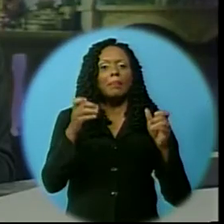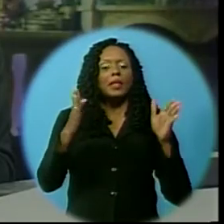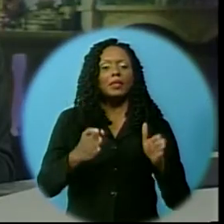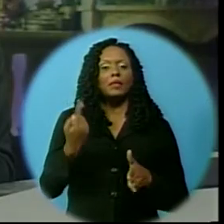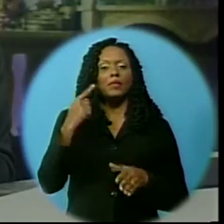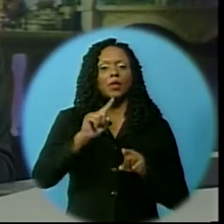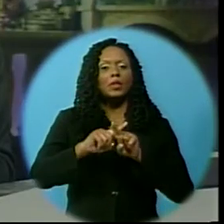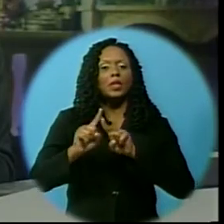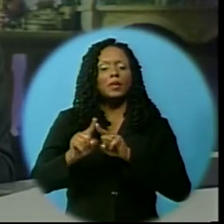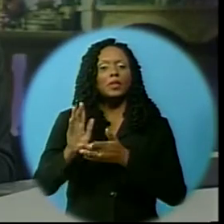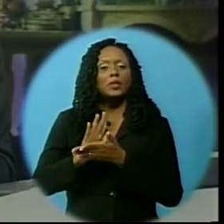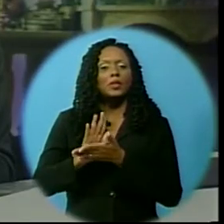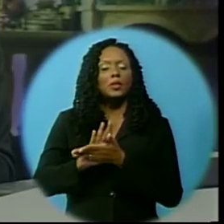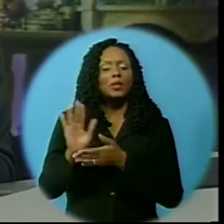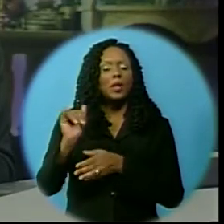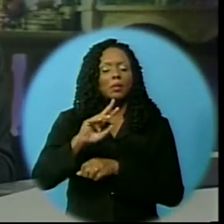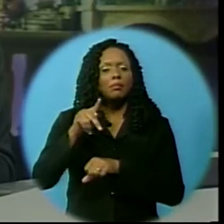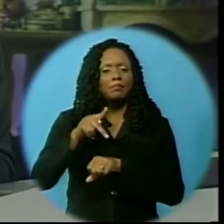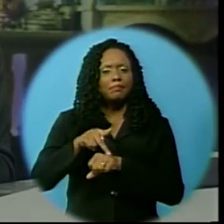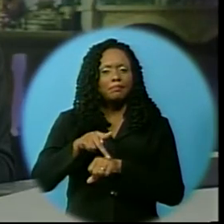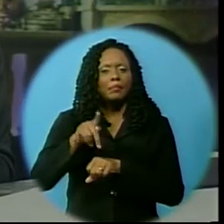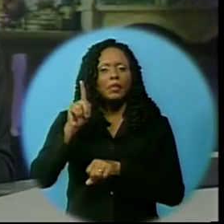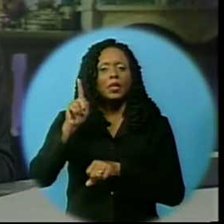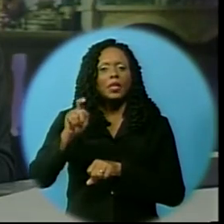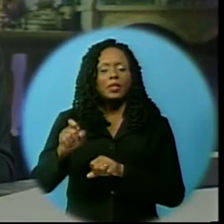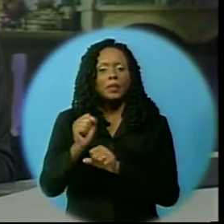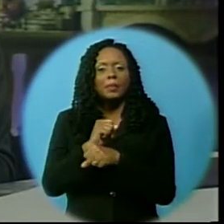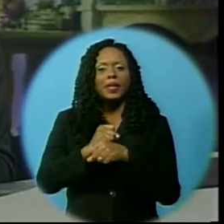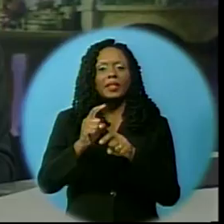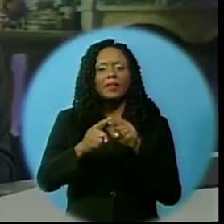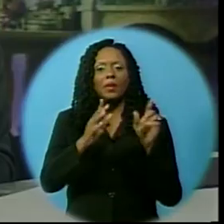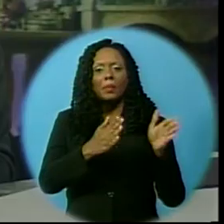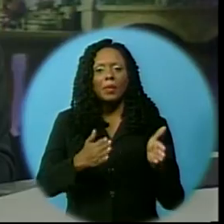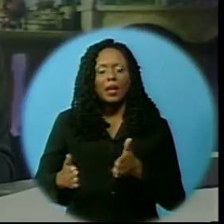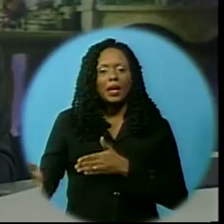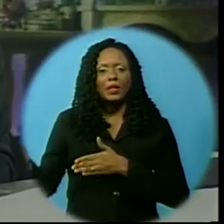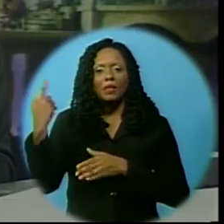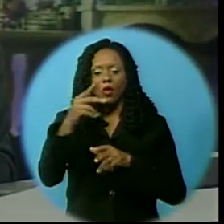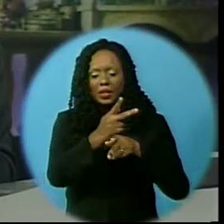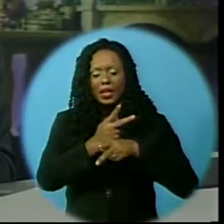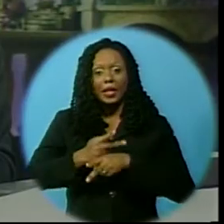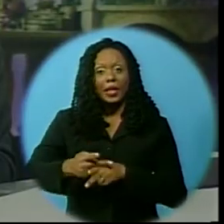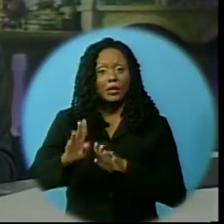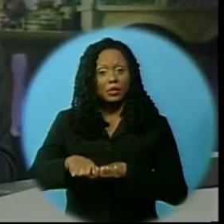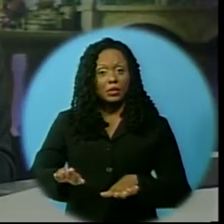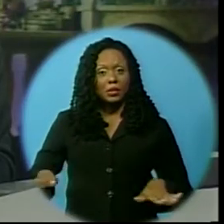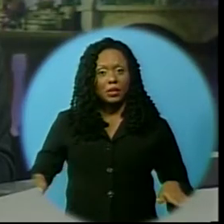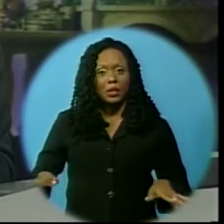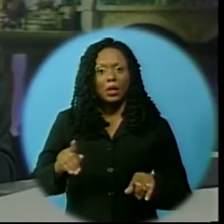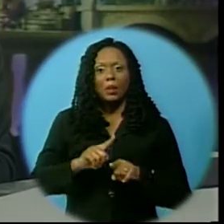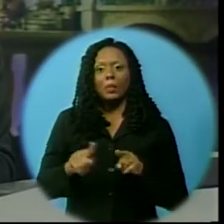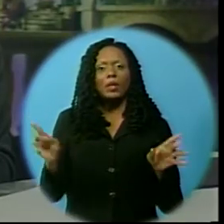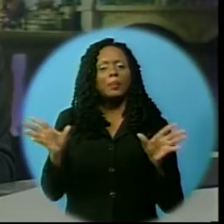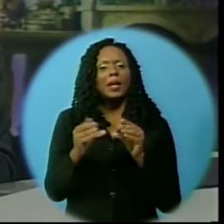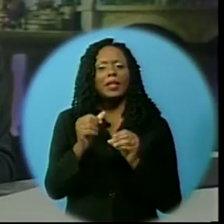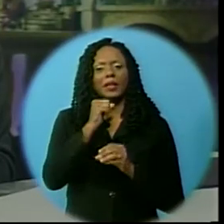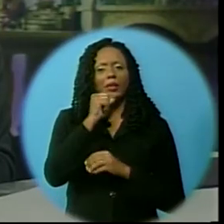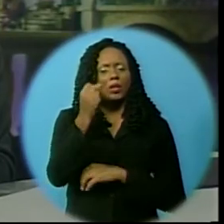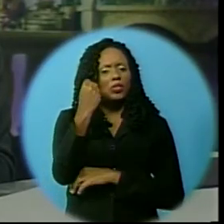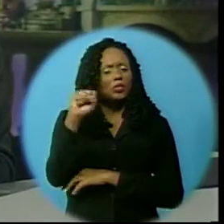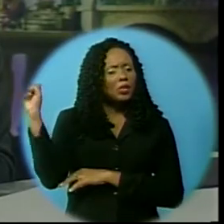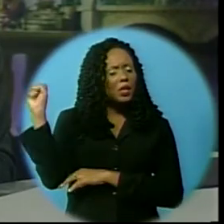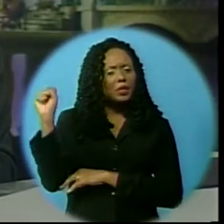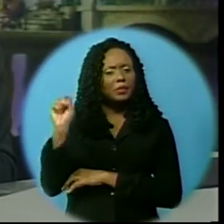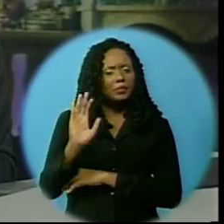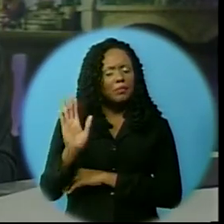of the various schools should make arrangements for the supervision of students. The BUT head also says the meeting should not be seen as a